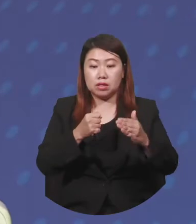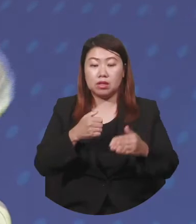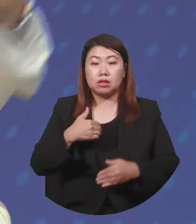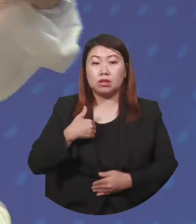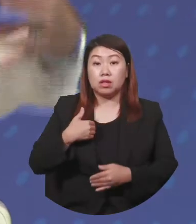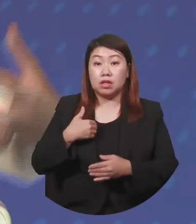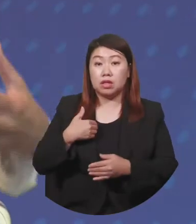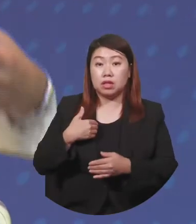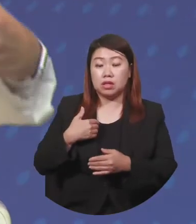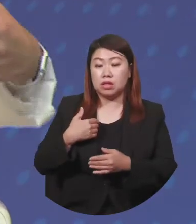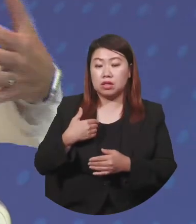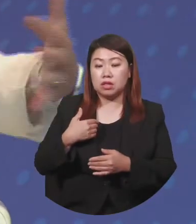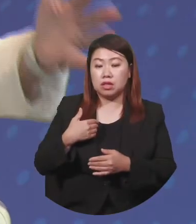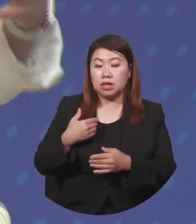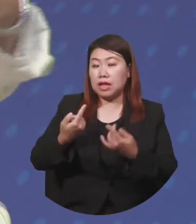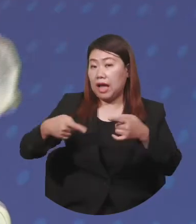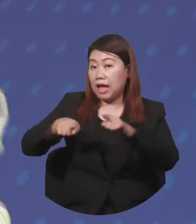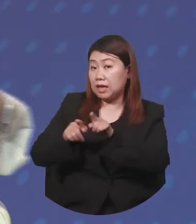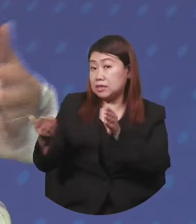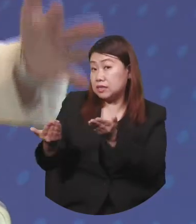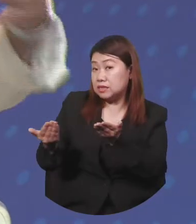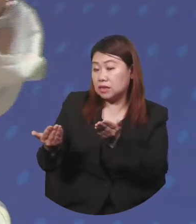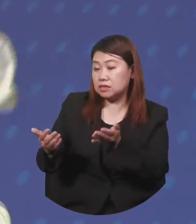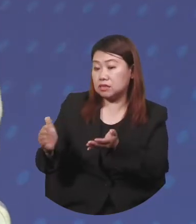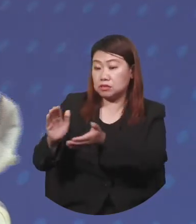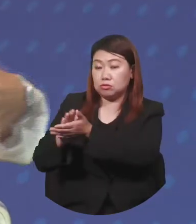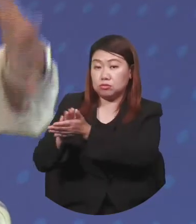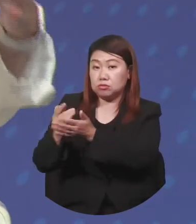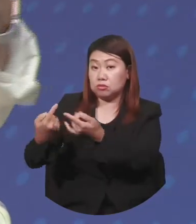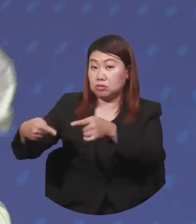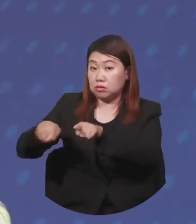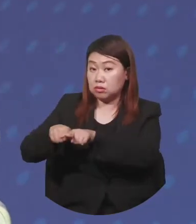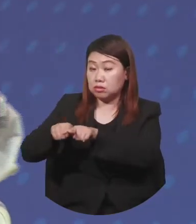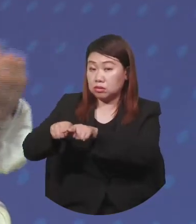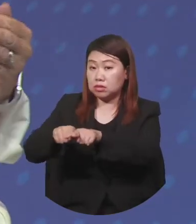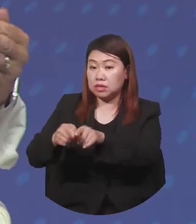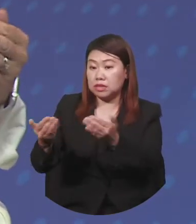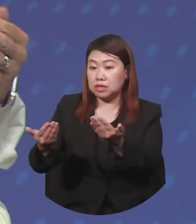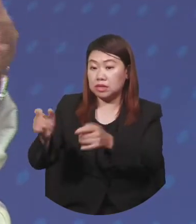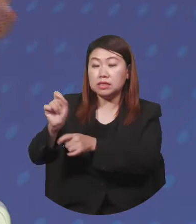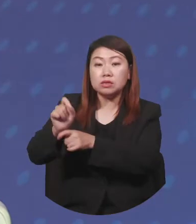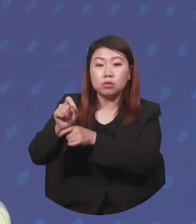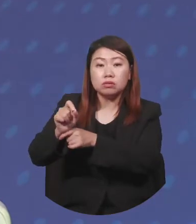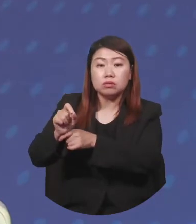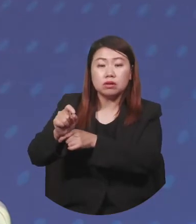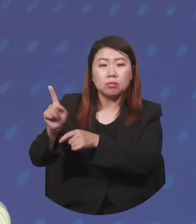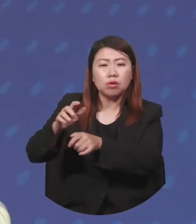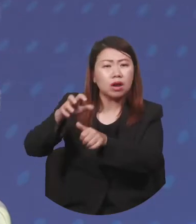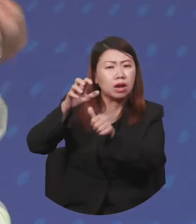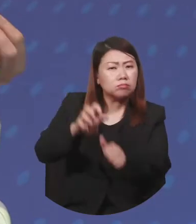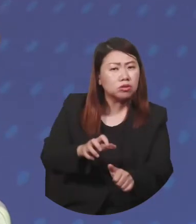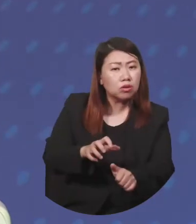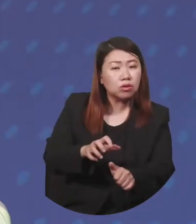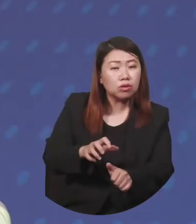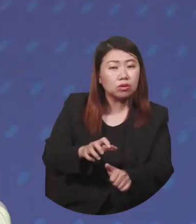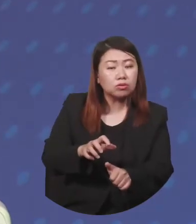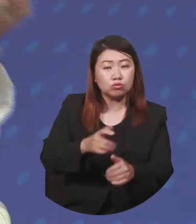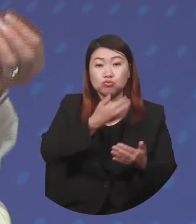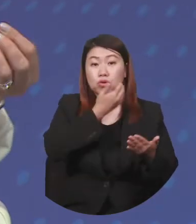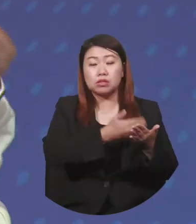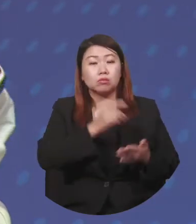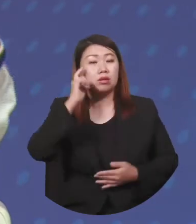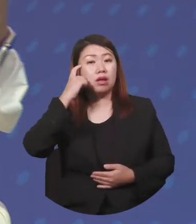the sort of the common drive of progress, is to have